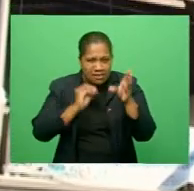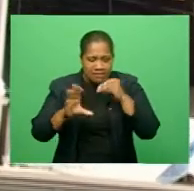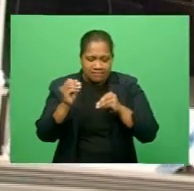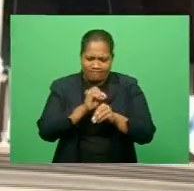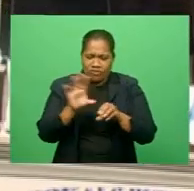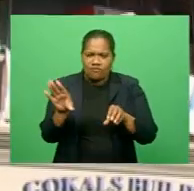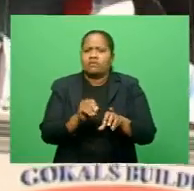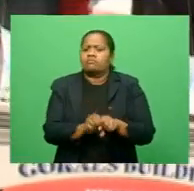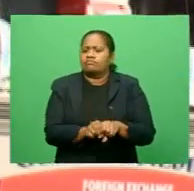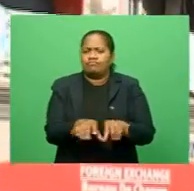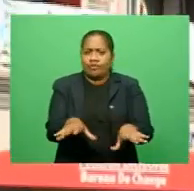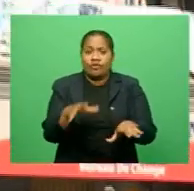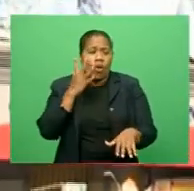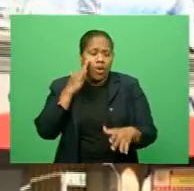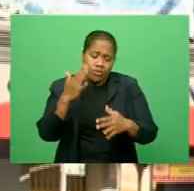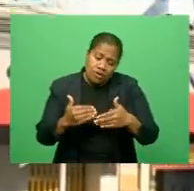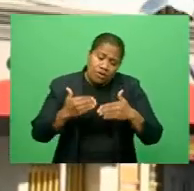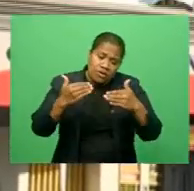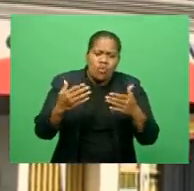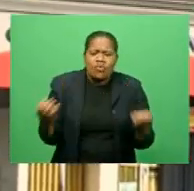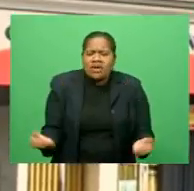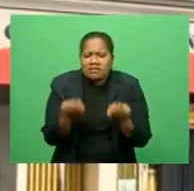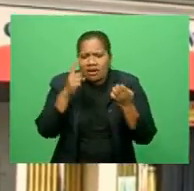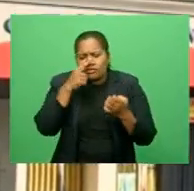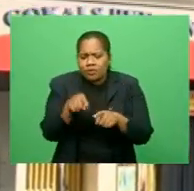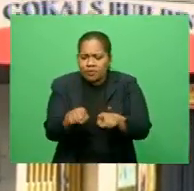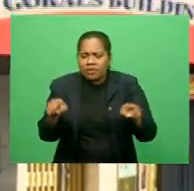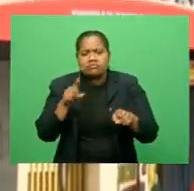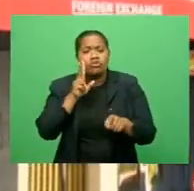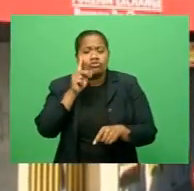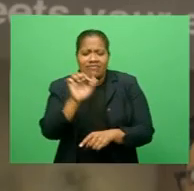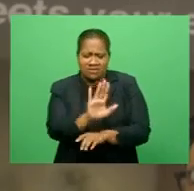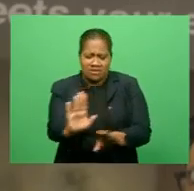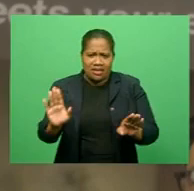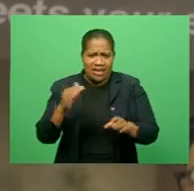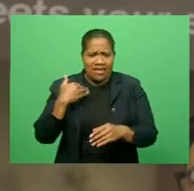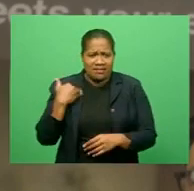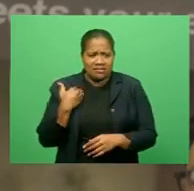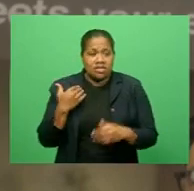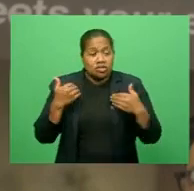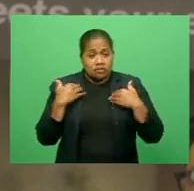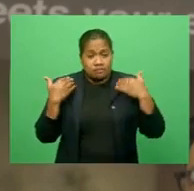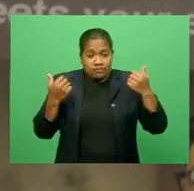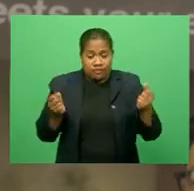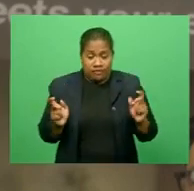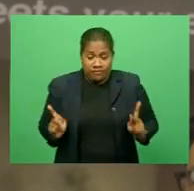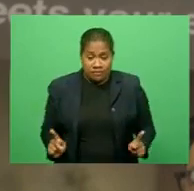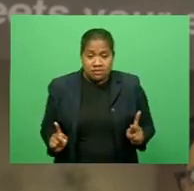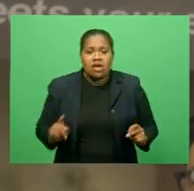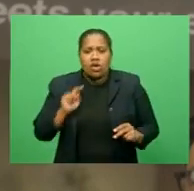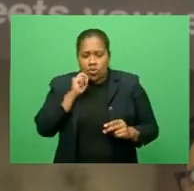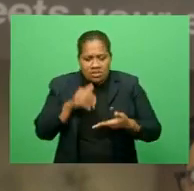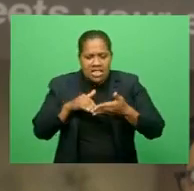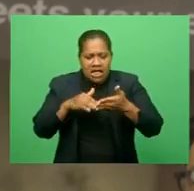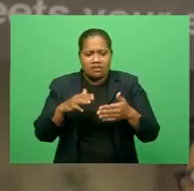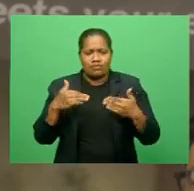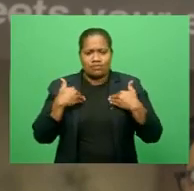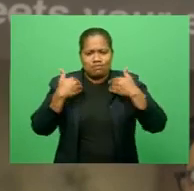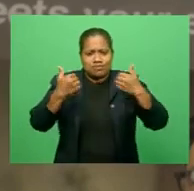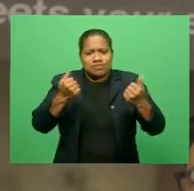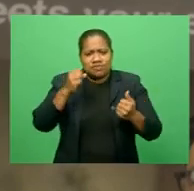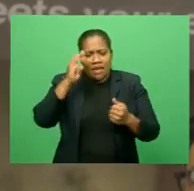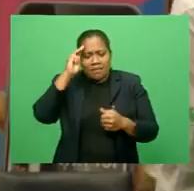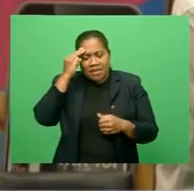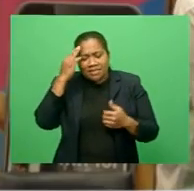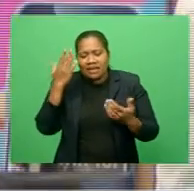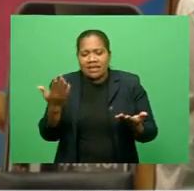forward, encourage people to look after their health. Wellness physically will help you wellness mentally. That means you can be